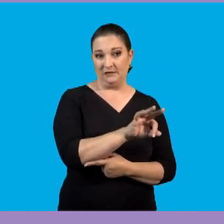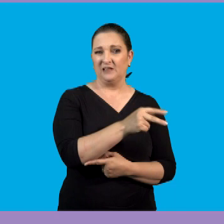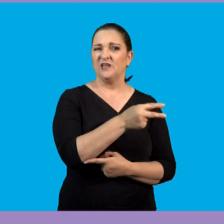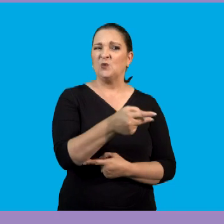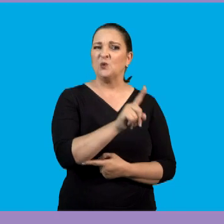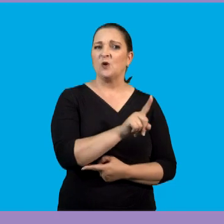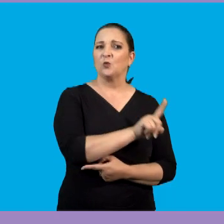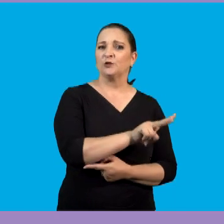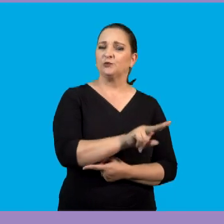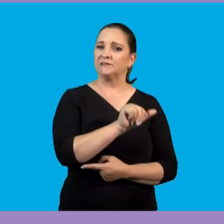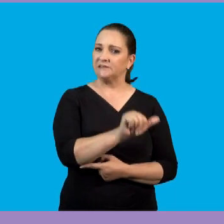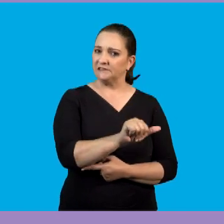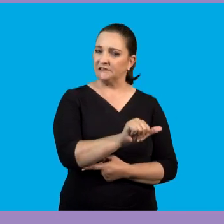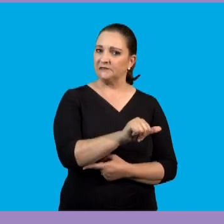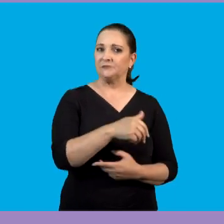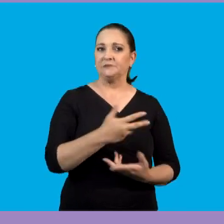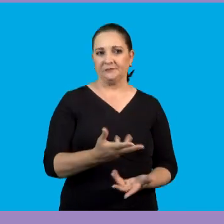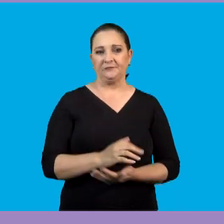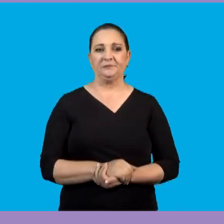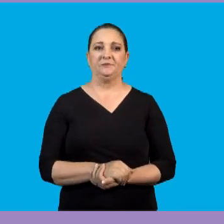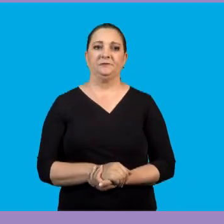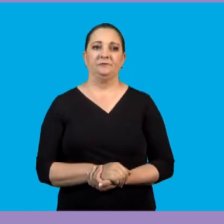is 126 degrees.